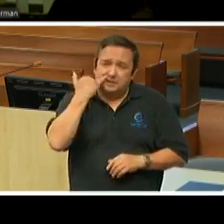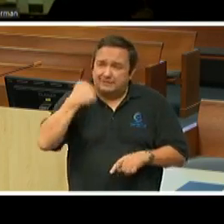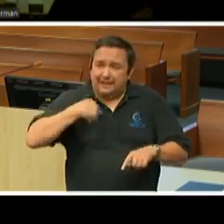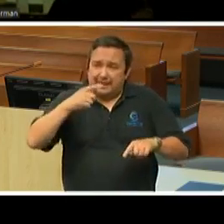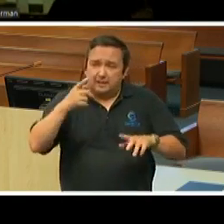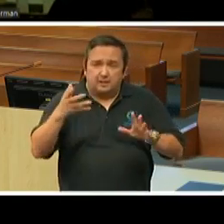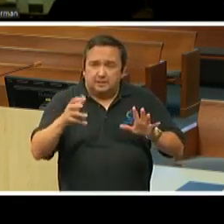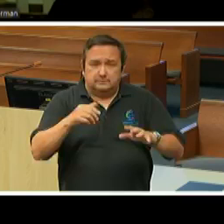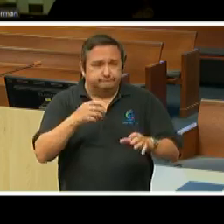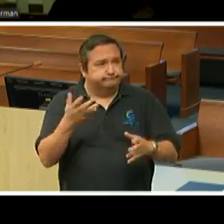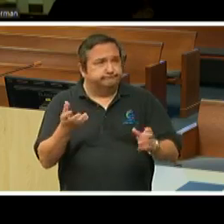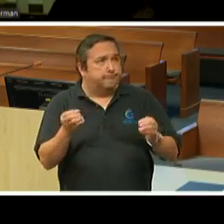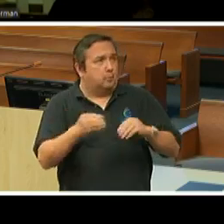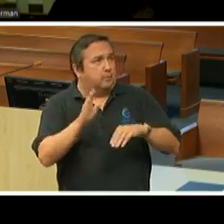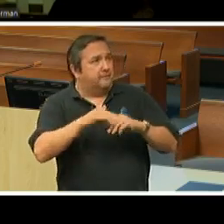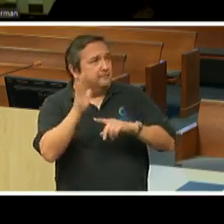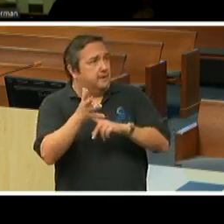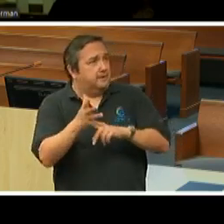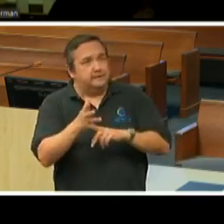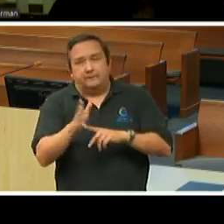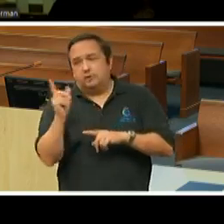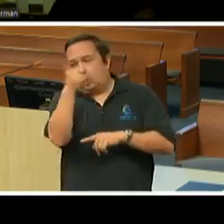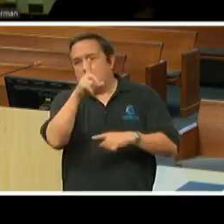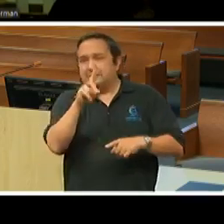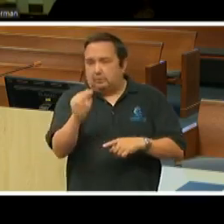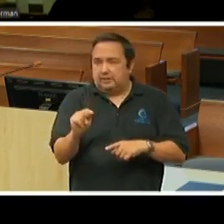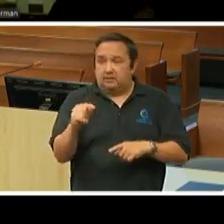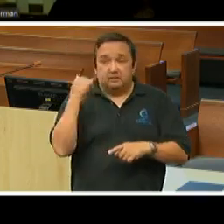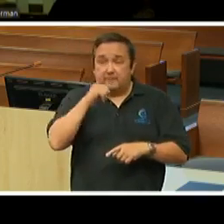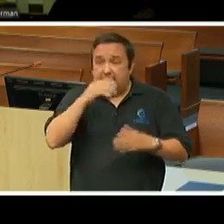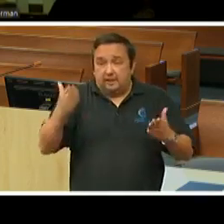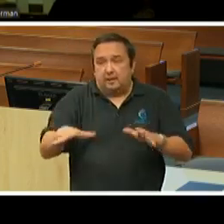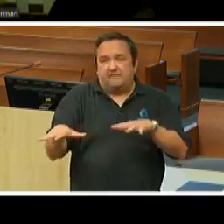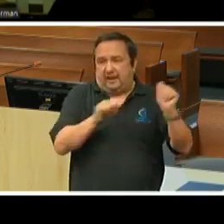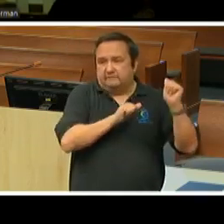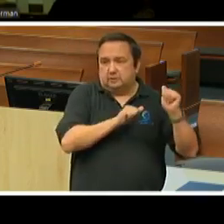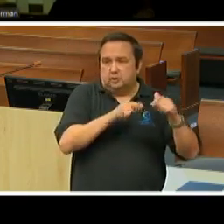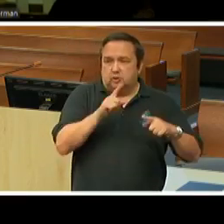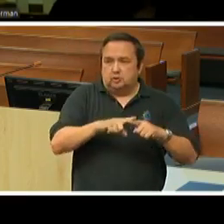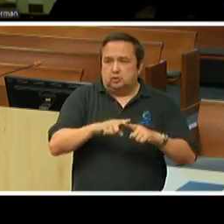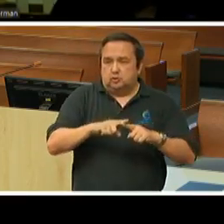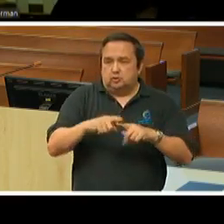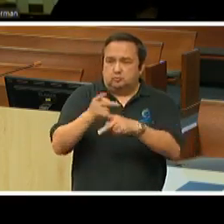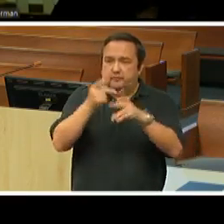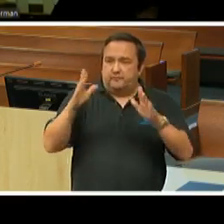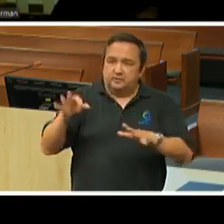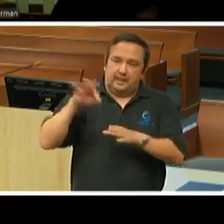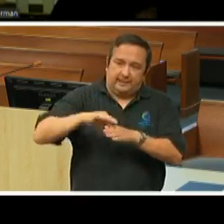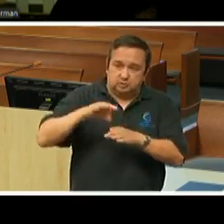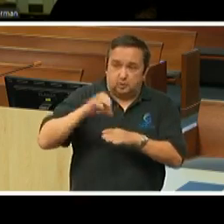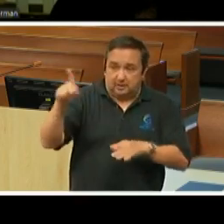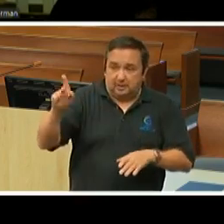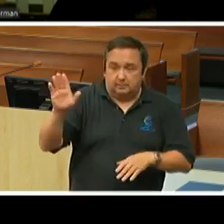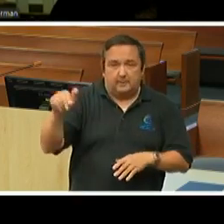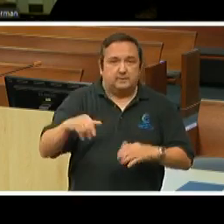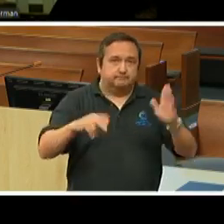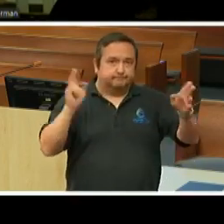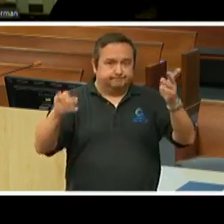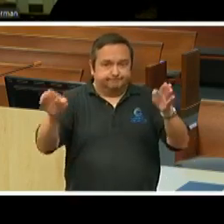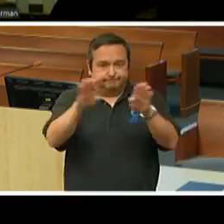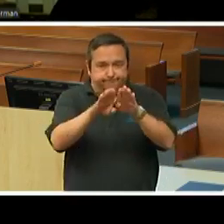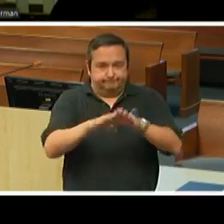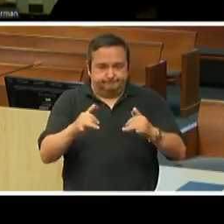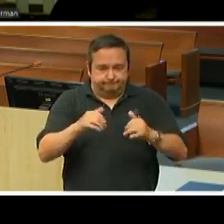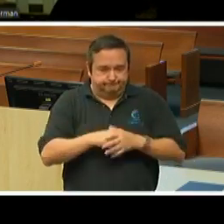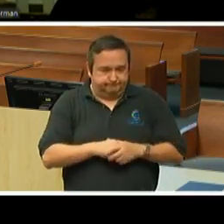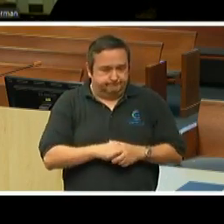if it's not more than five, I'm going to have to go downtown. So if I'm not here, I've gone to the supervisor of elections. All right. See y'all in 5 minutes. All right.